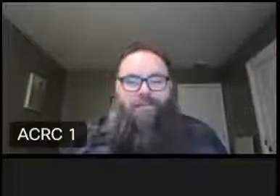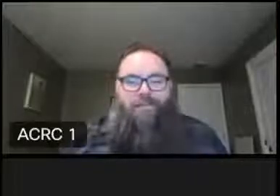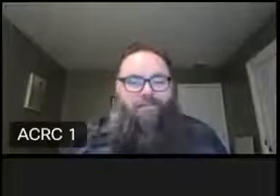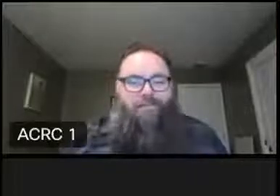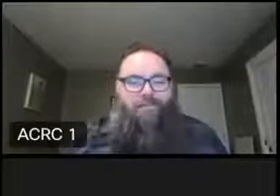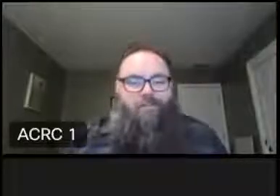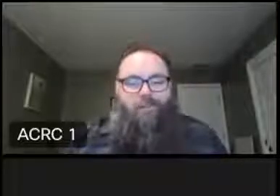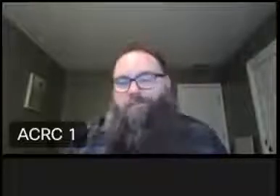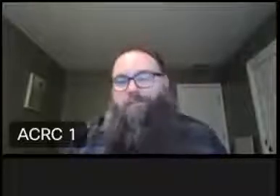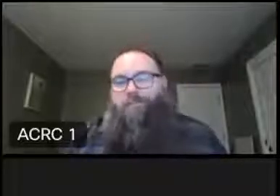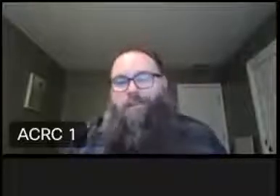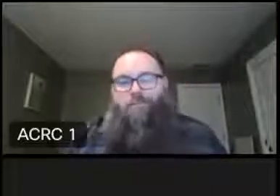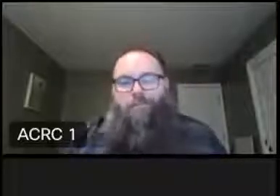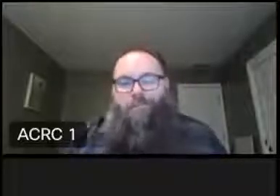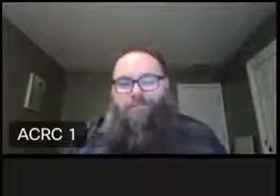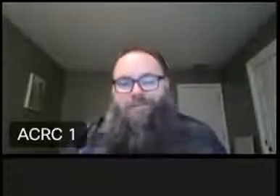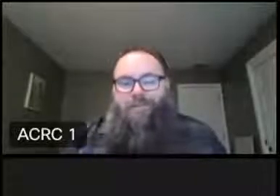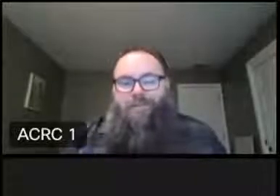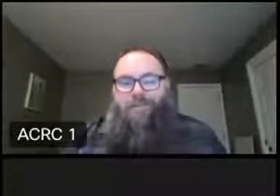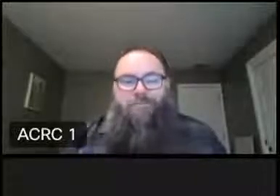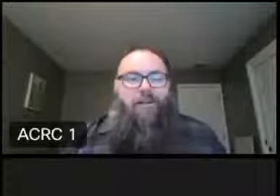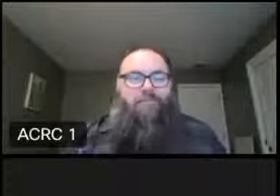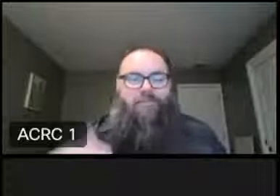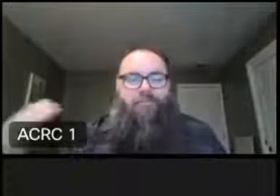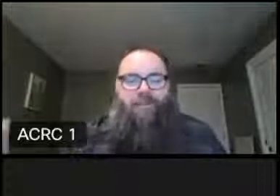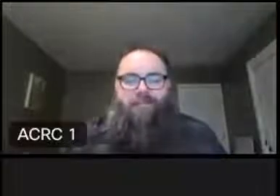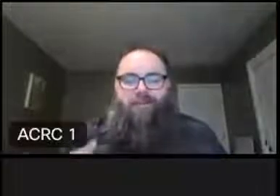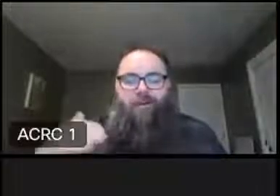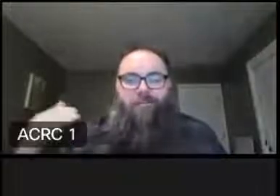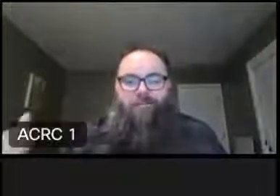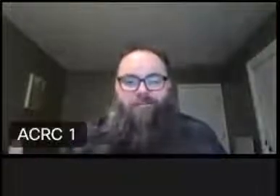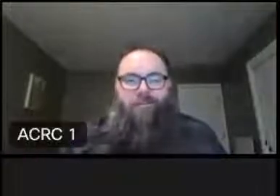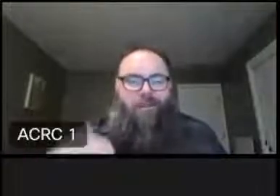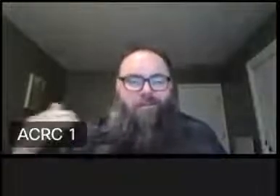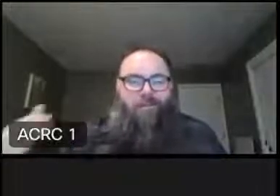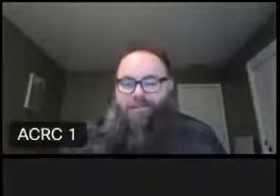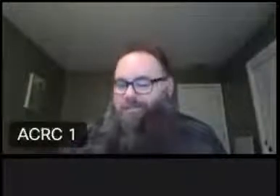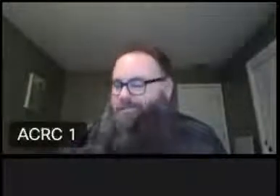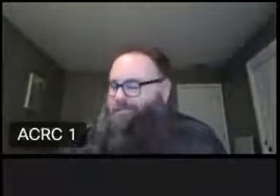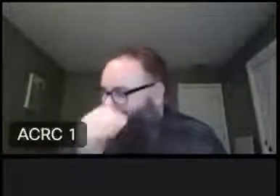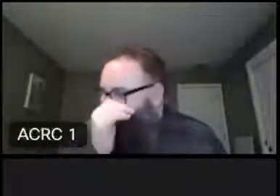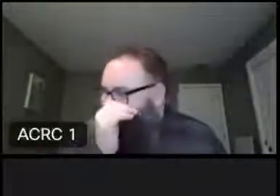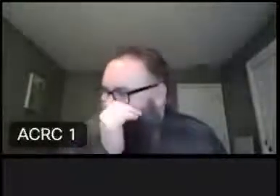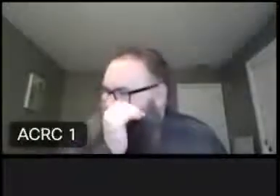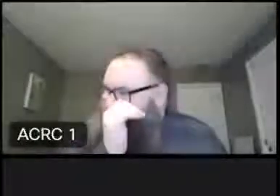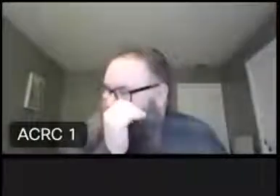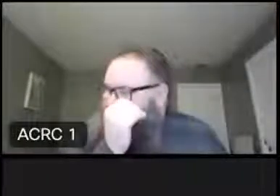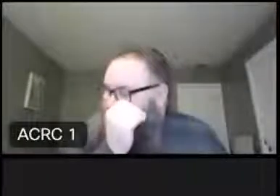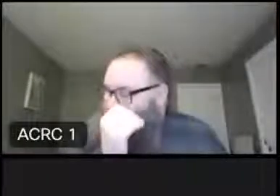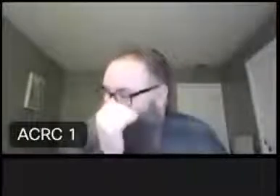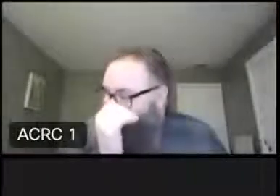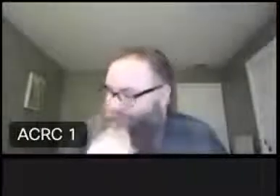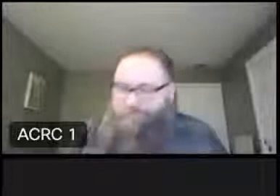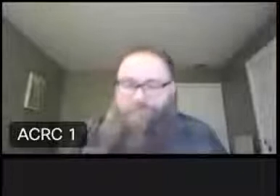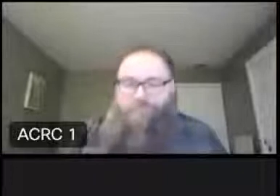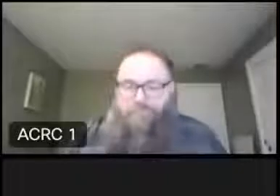the vendor fair for day and employment. So Yeah. that's my optimism that it's going to go So- all that Please, fast. please email me if you